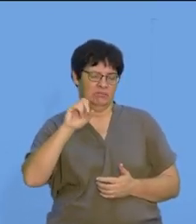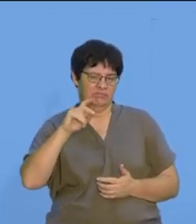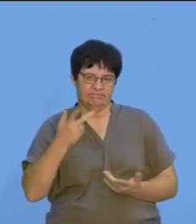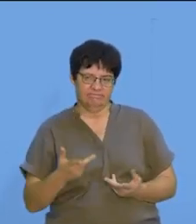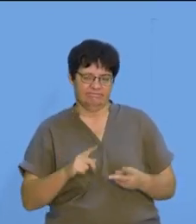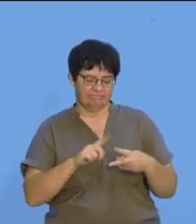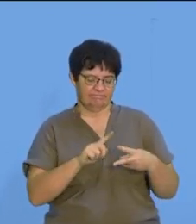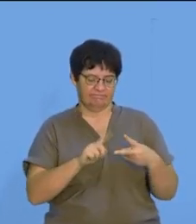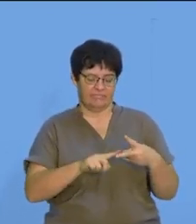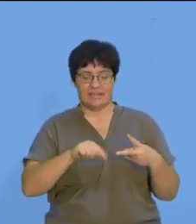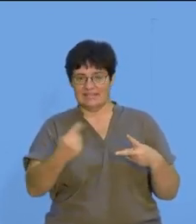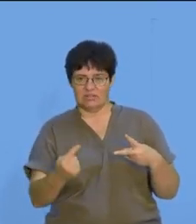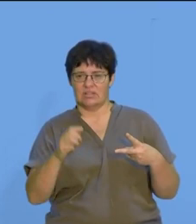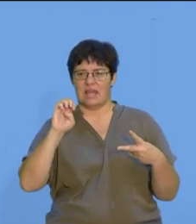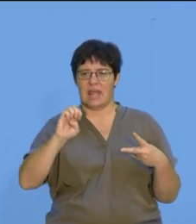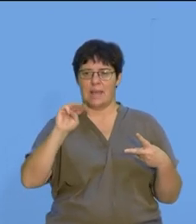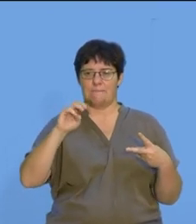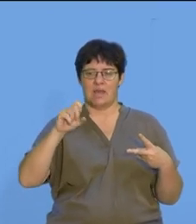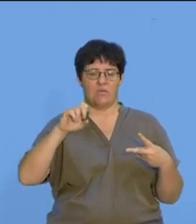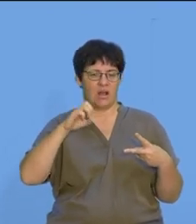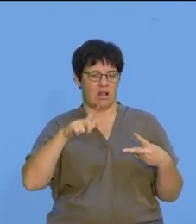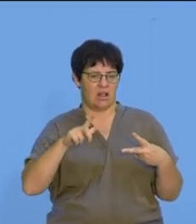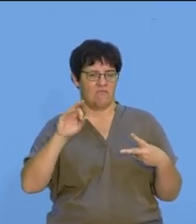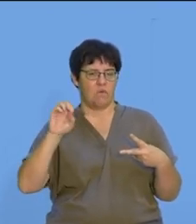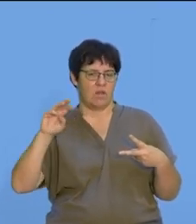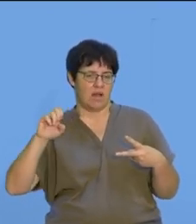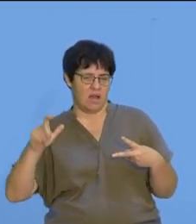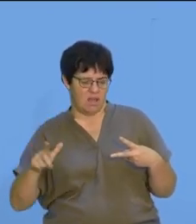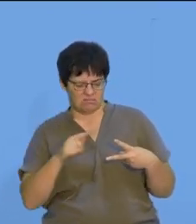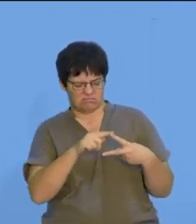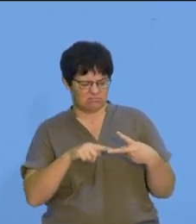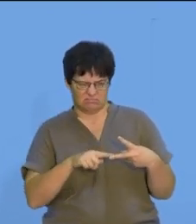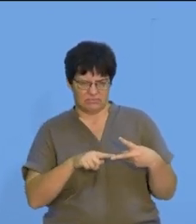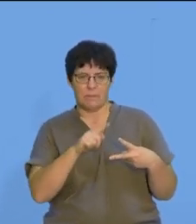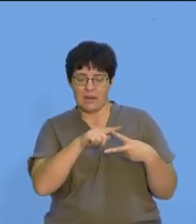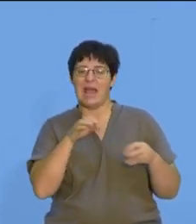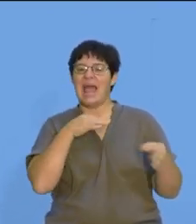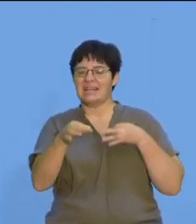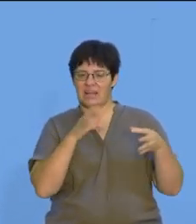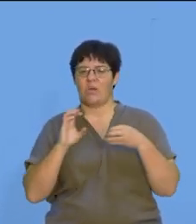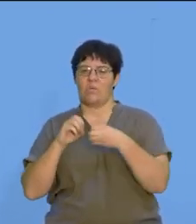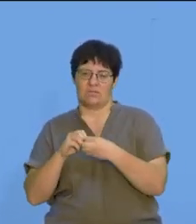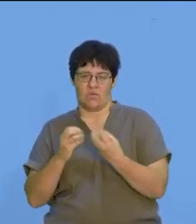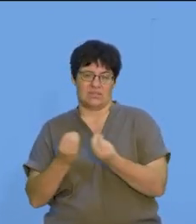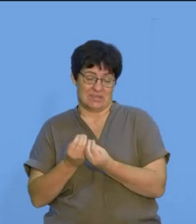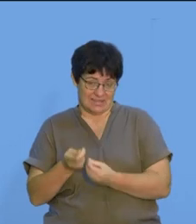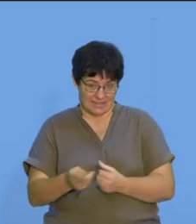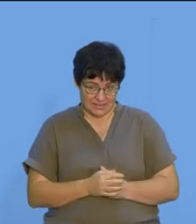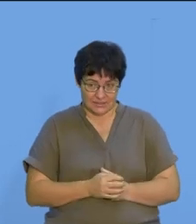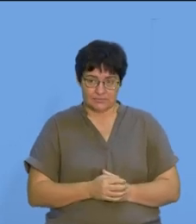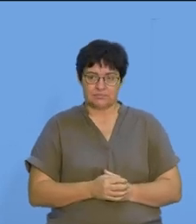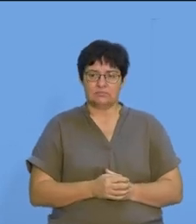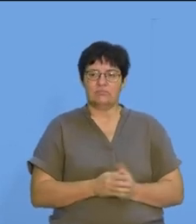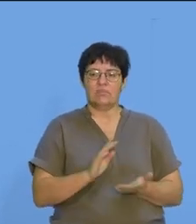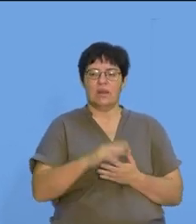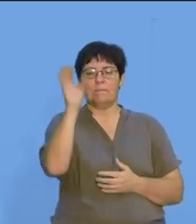from empirical formula? So these two are types of formulae that describes compounds or substances, okay? Then we'll